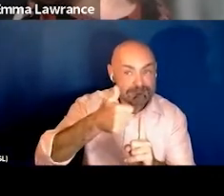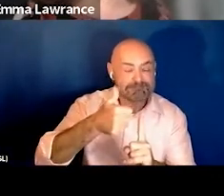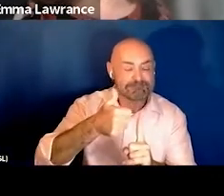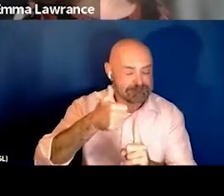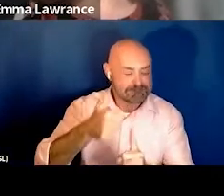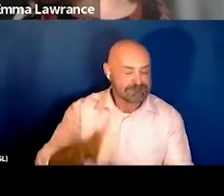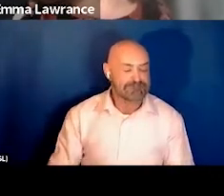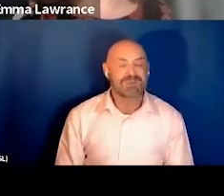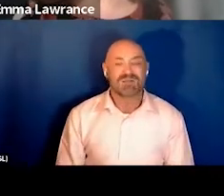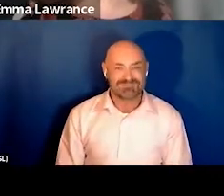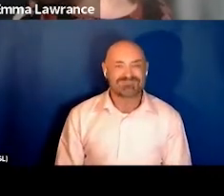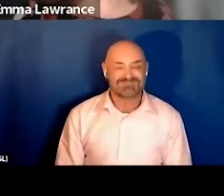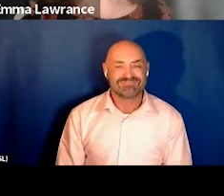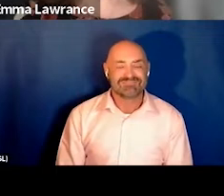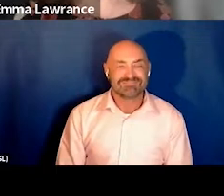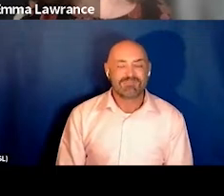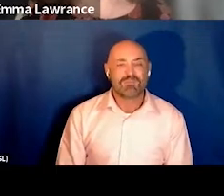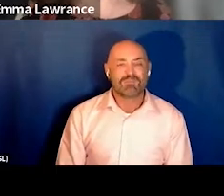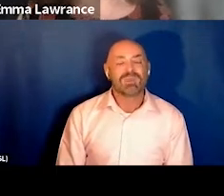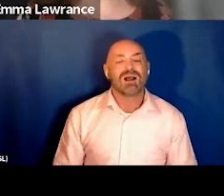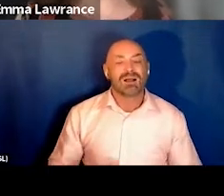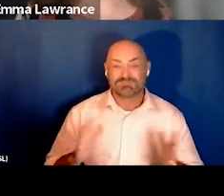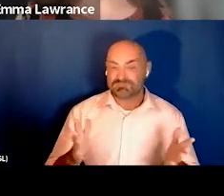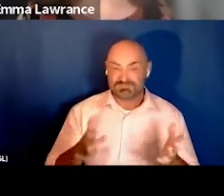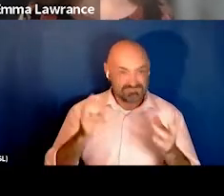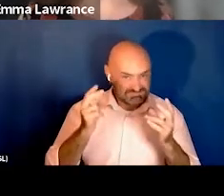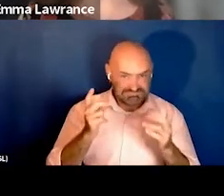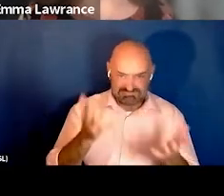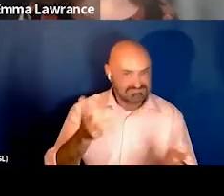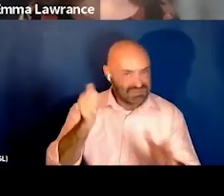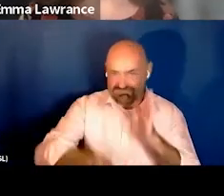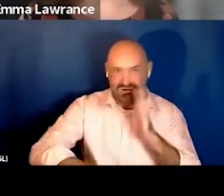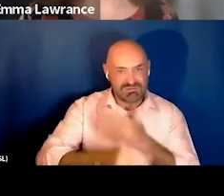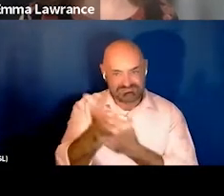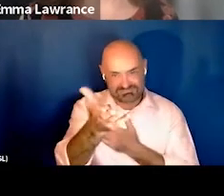Great. Okay, so we'll dive right in.